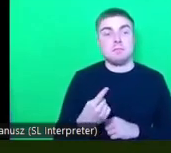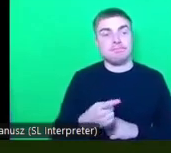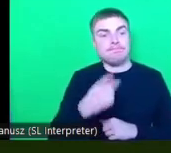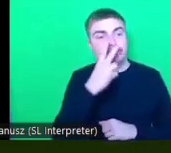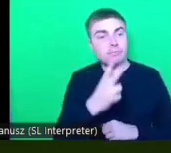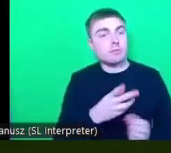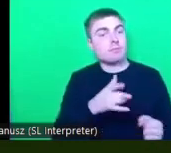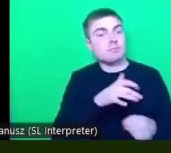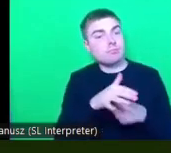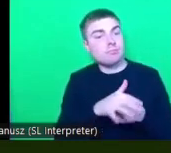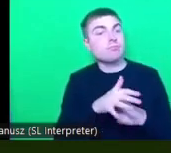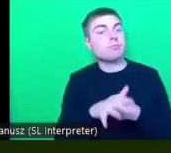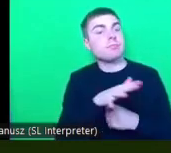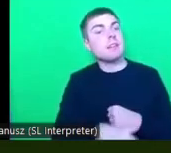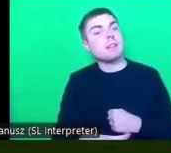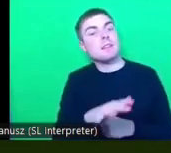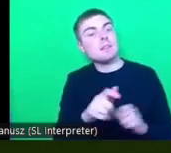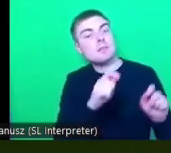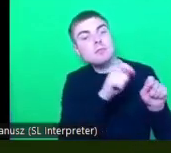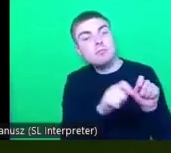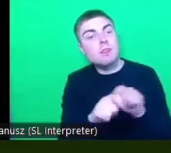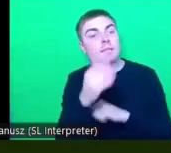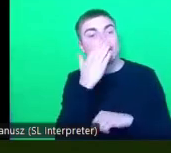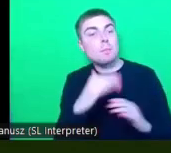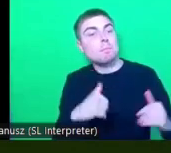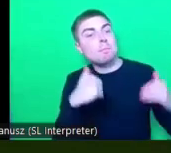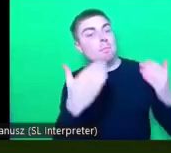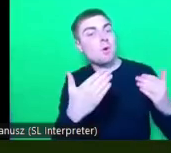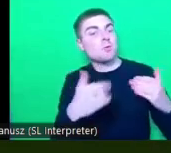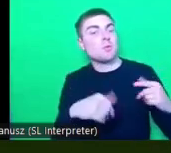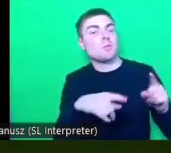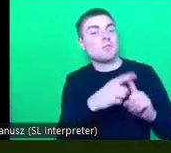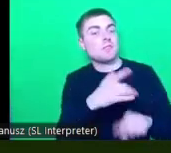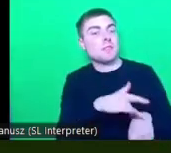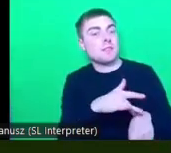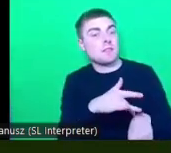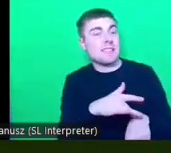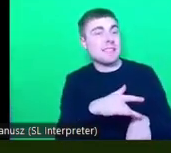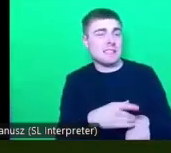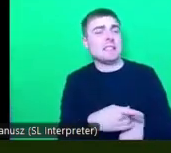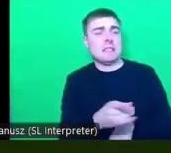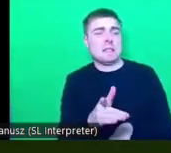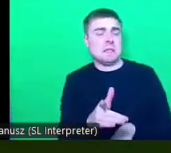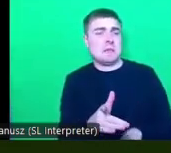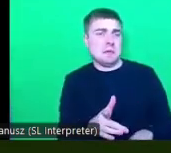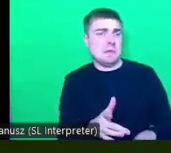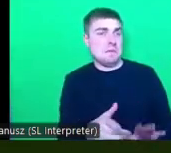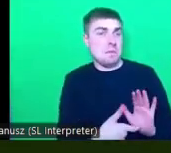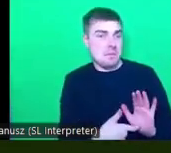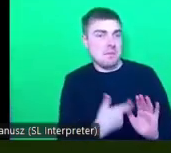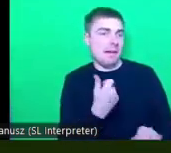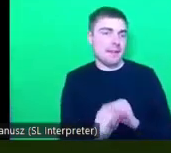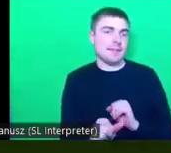had the expected effect on moose browsing level. So both moose densities and snow